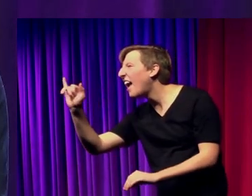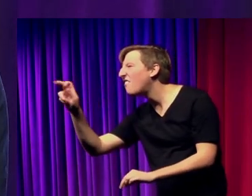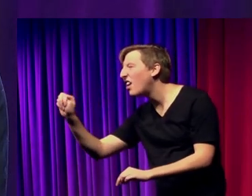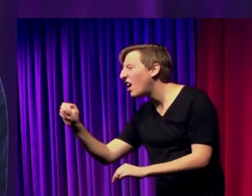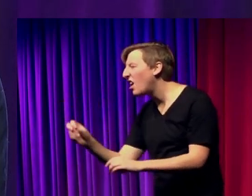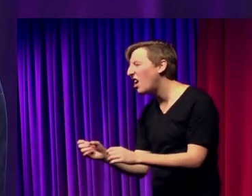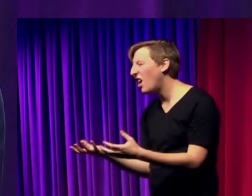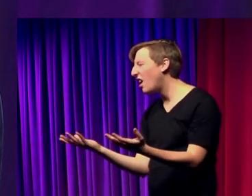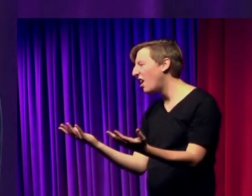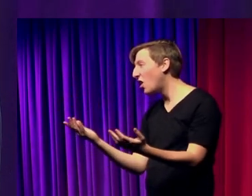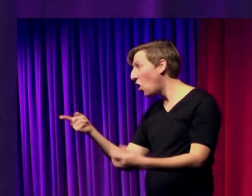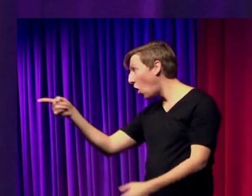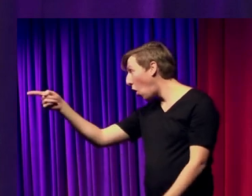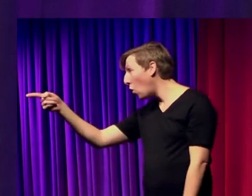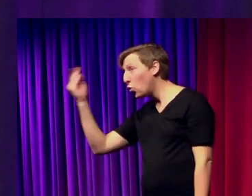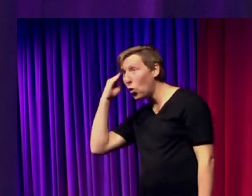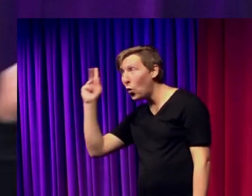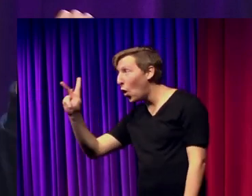You guys know Kevin?